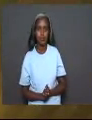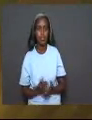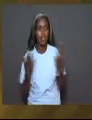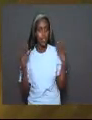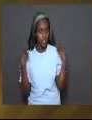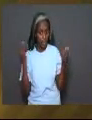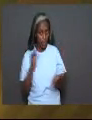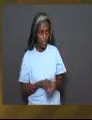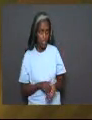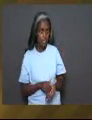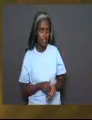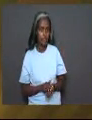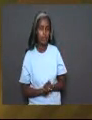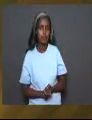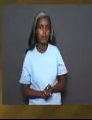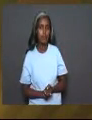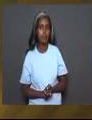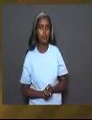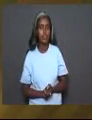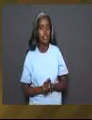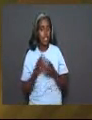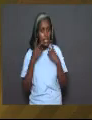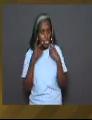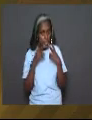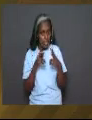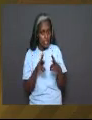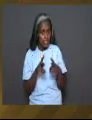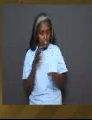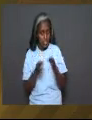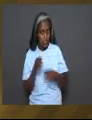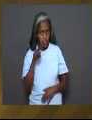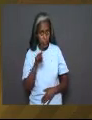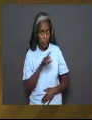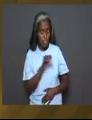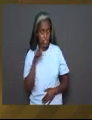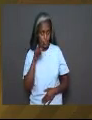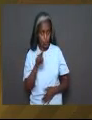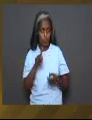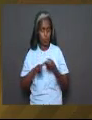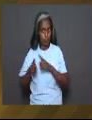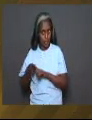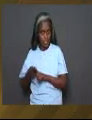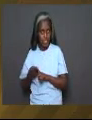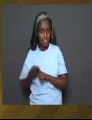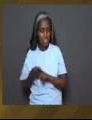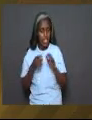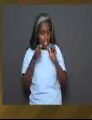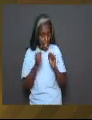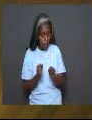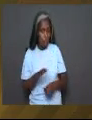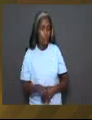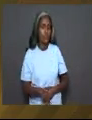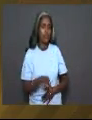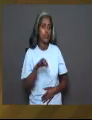Hello again. Let us see if you and your partner were able to